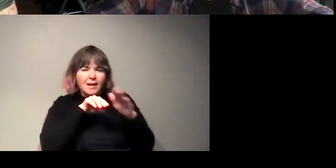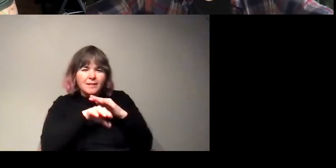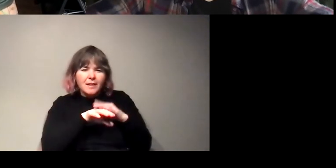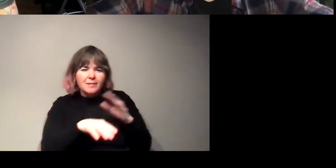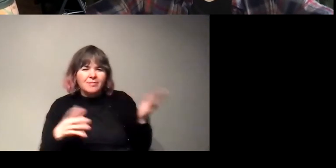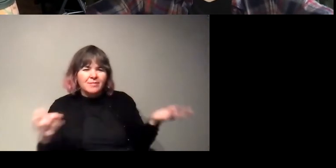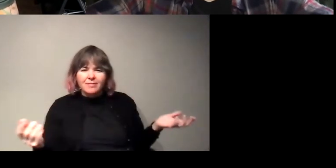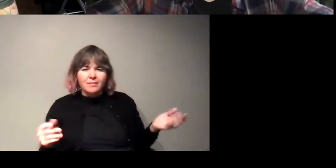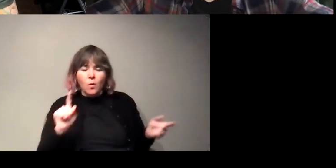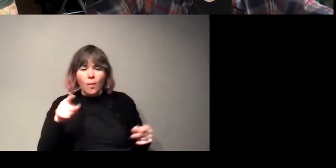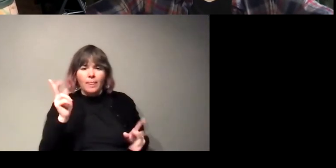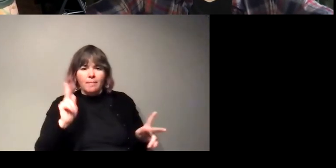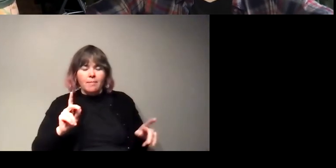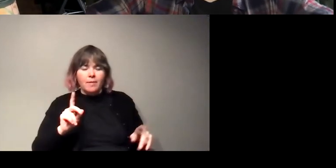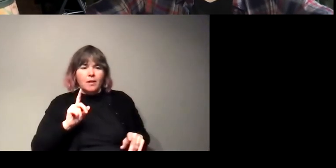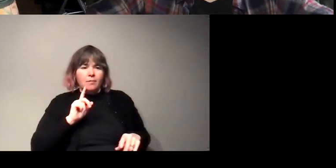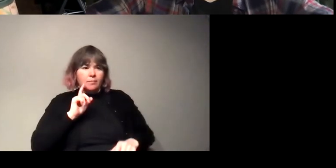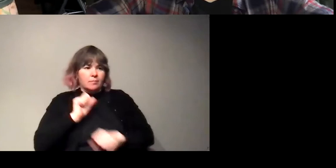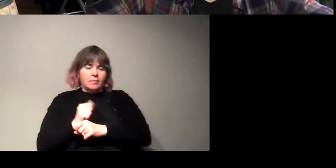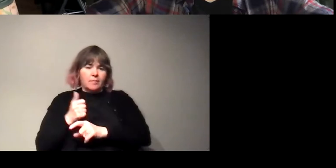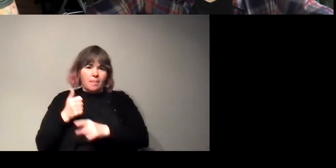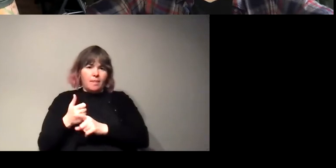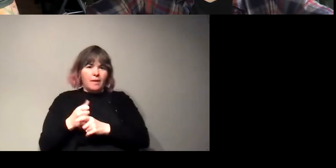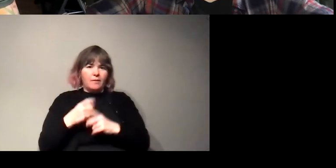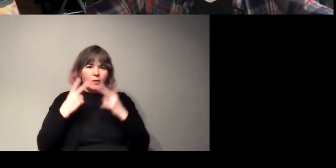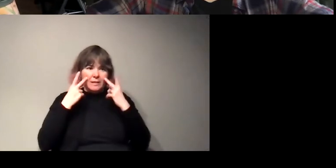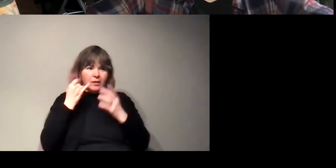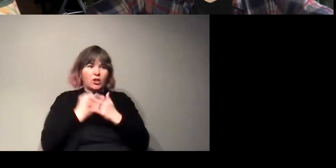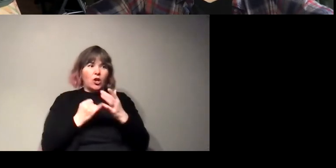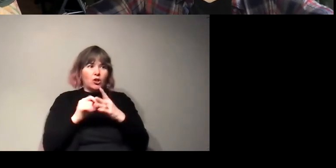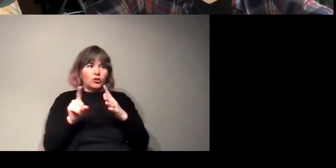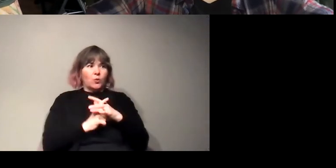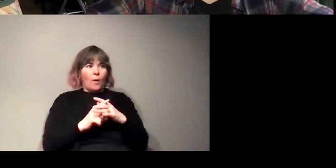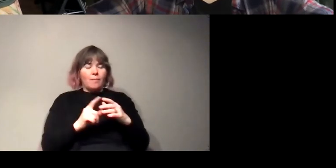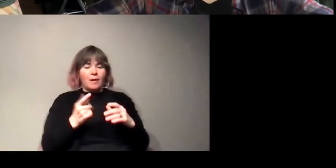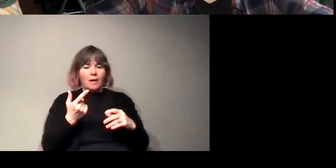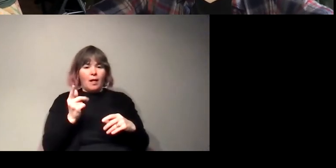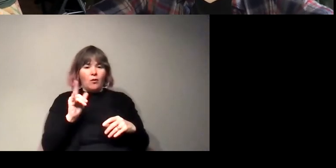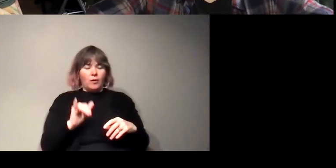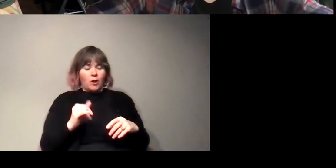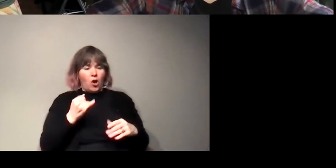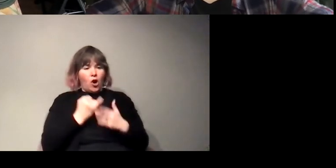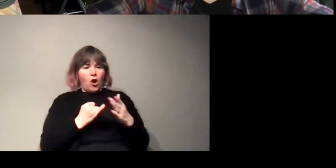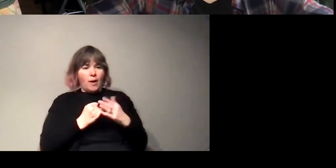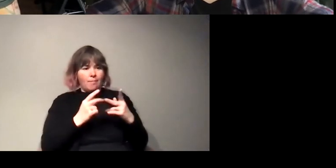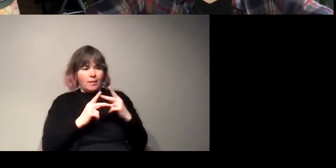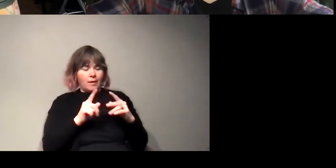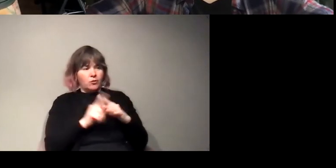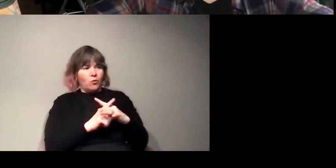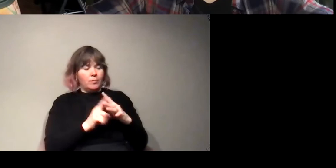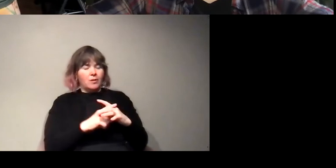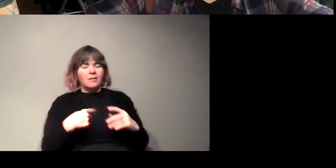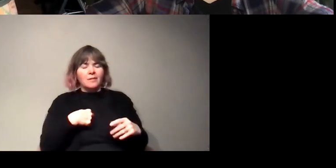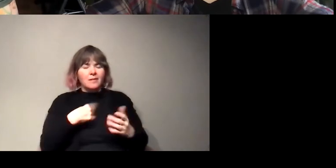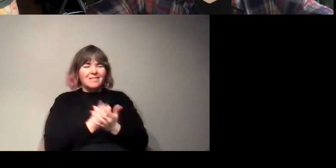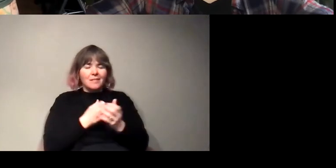only people looking to like see art go to galleries. Whereas, I've had the opportunity to do